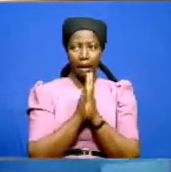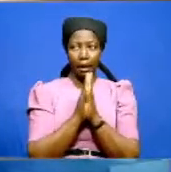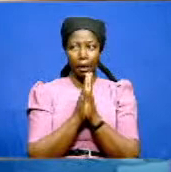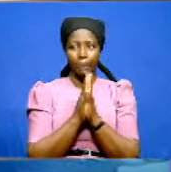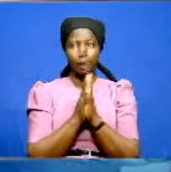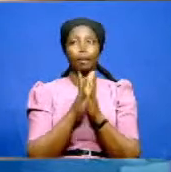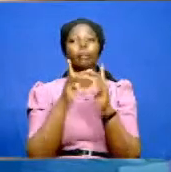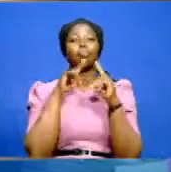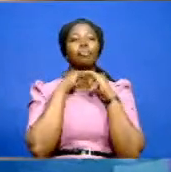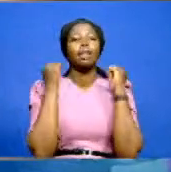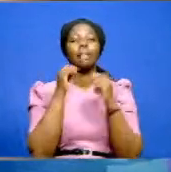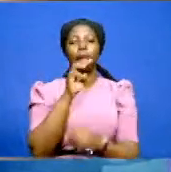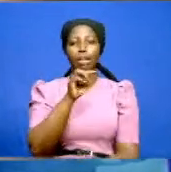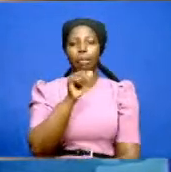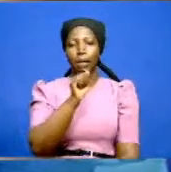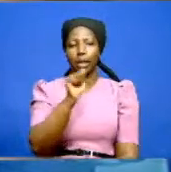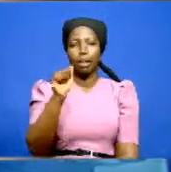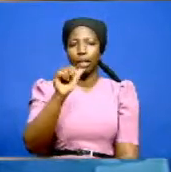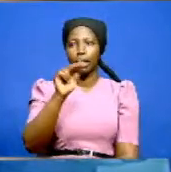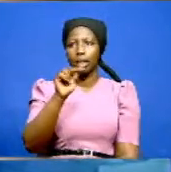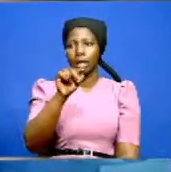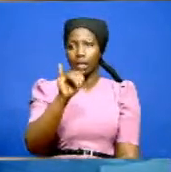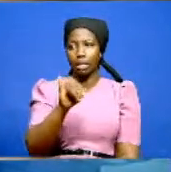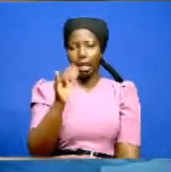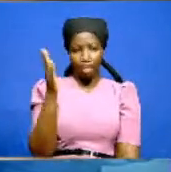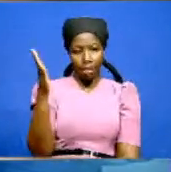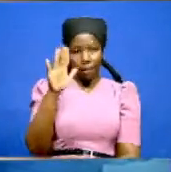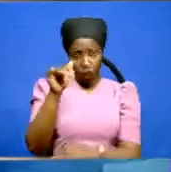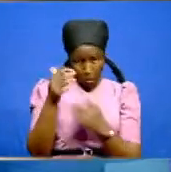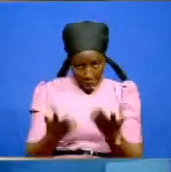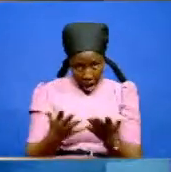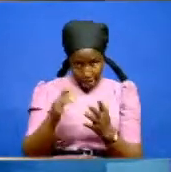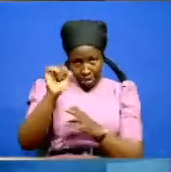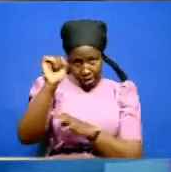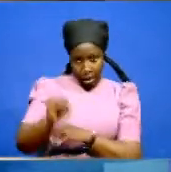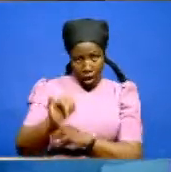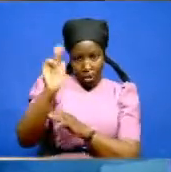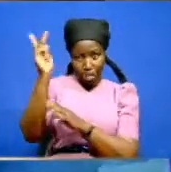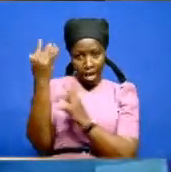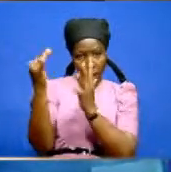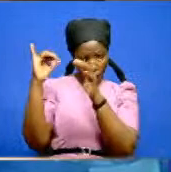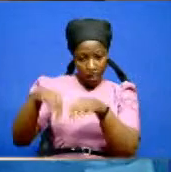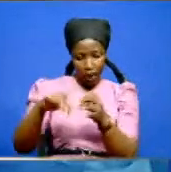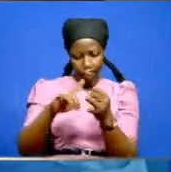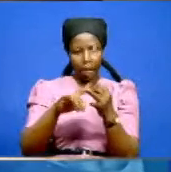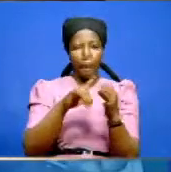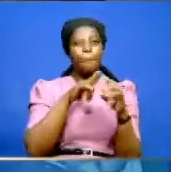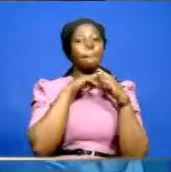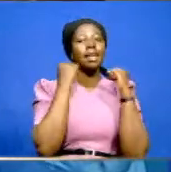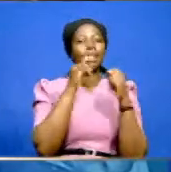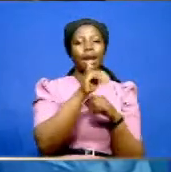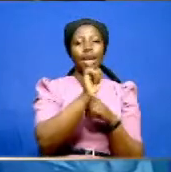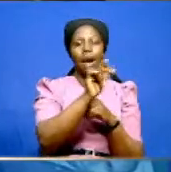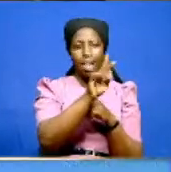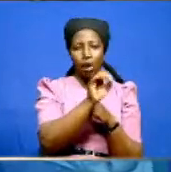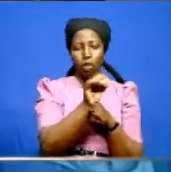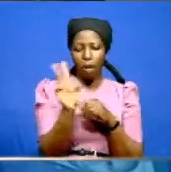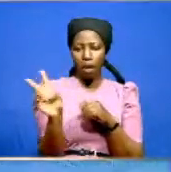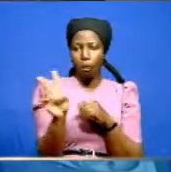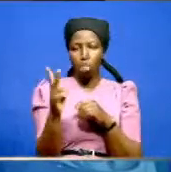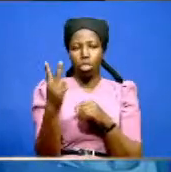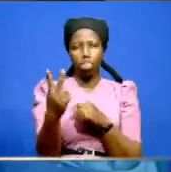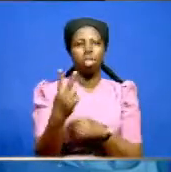Pastor Mangi is here from South Kenya Conference. Pastor Yako, please, the two of you, come to the